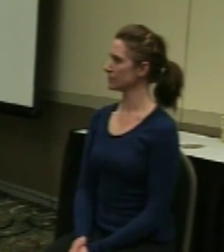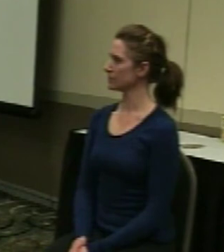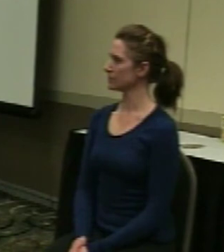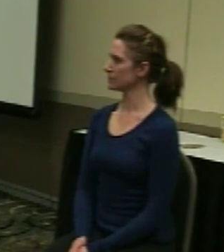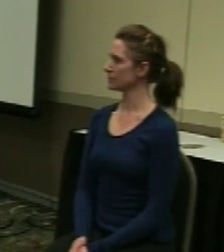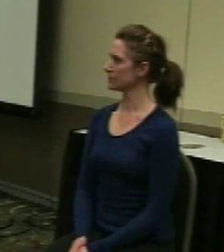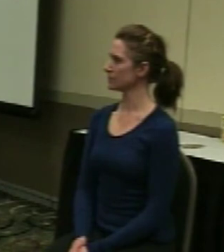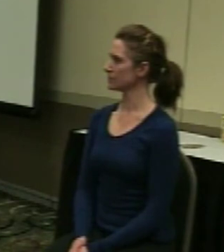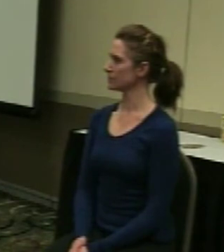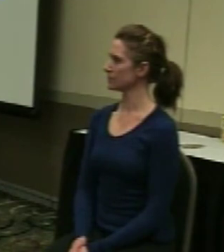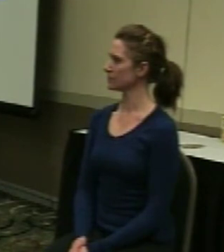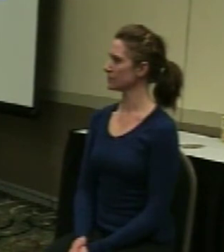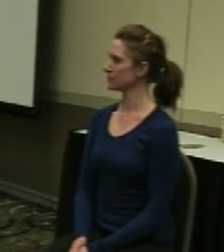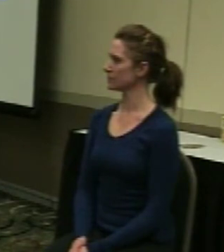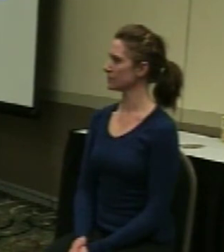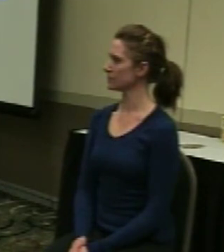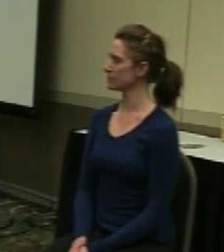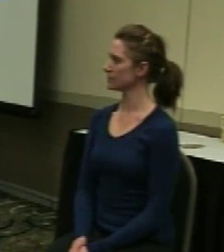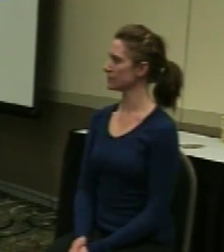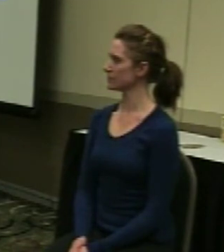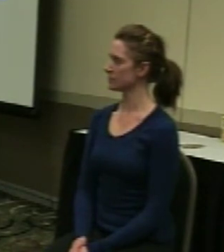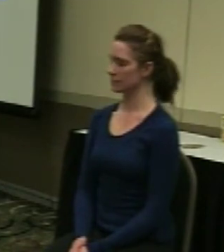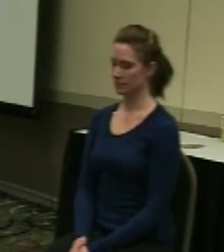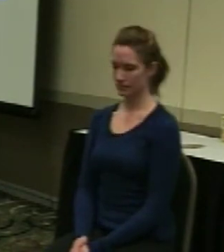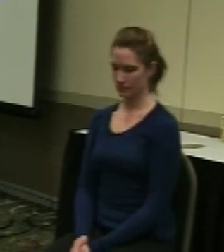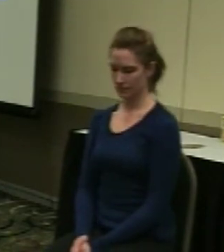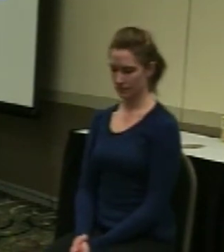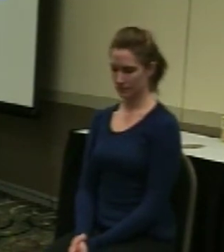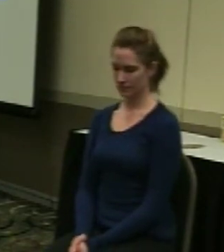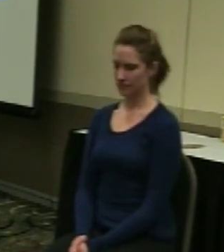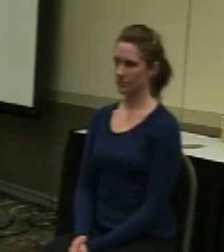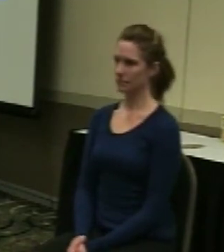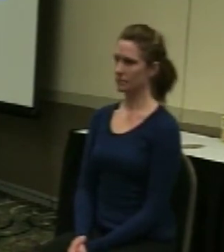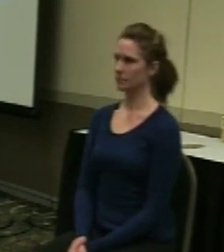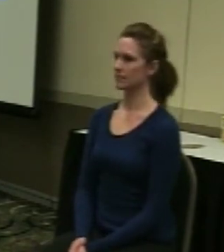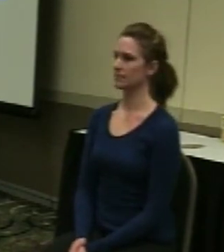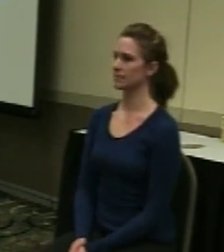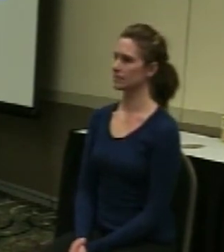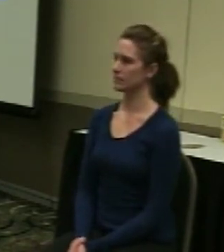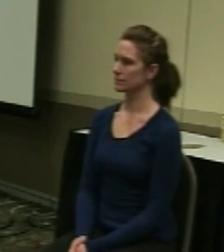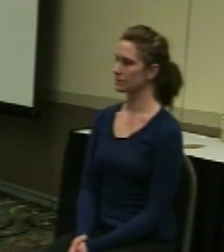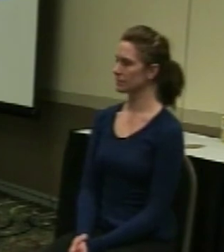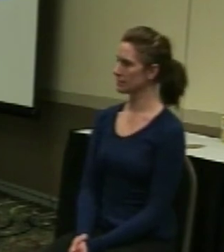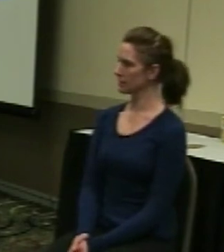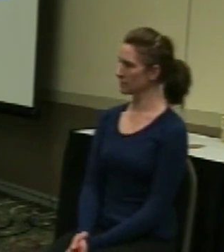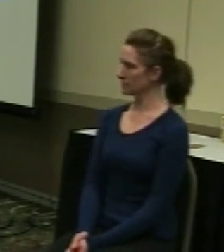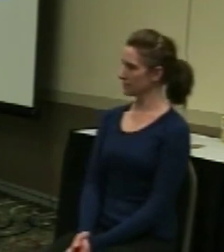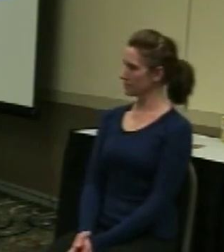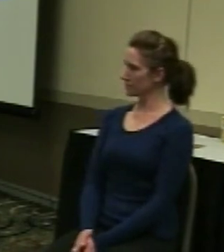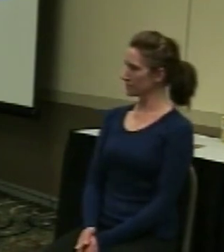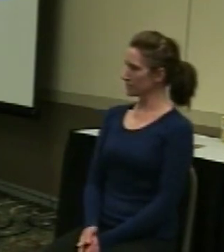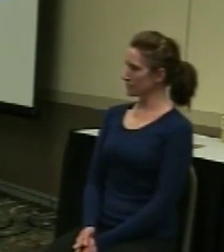If I can go in here into my Excel file that I've opened already.